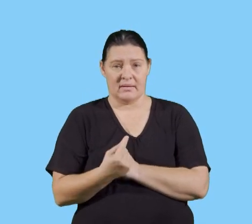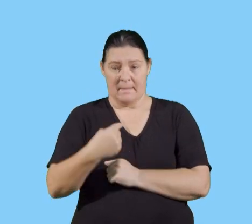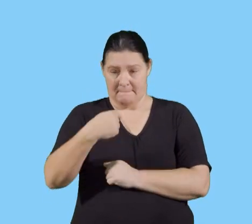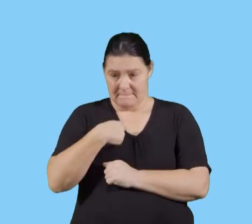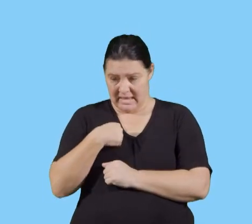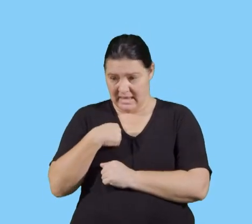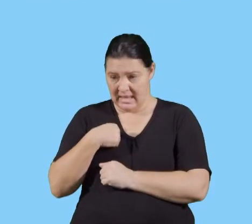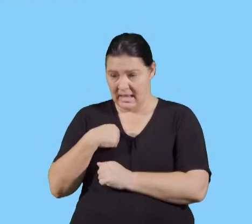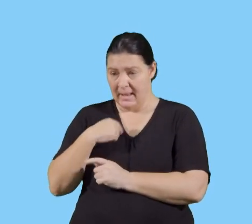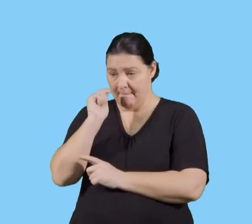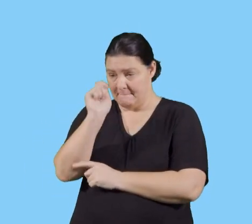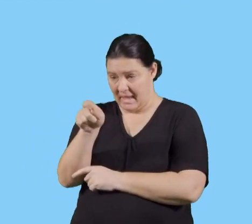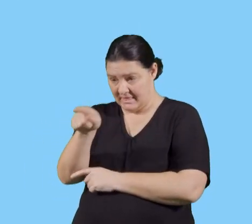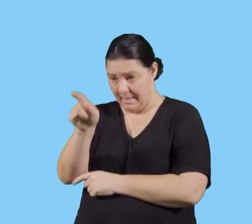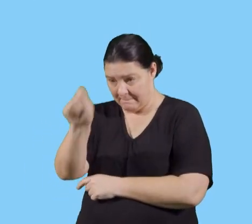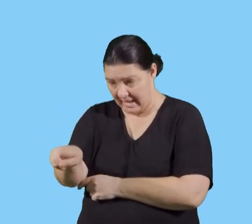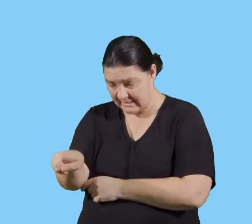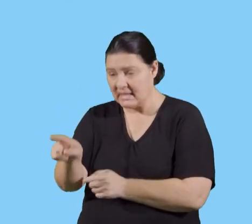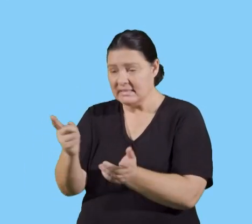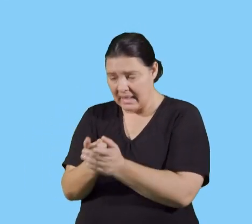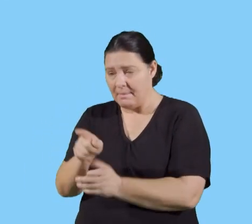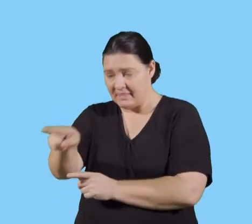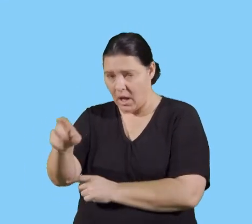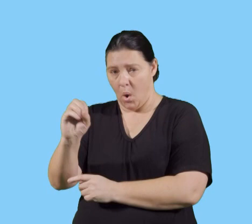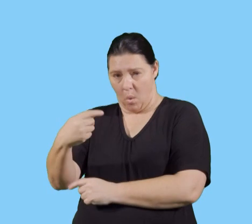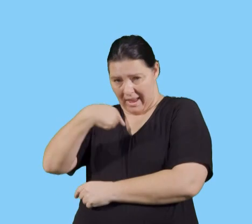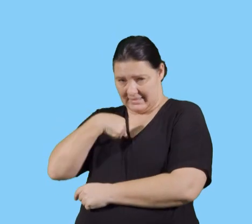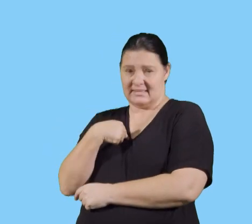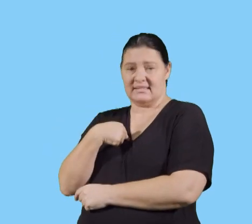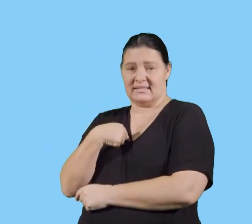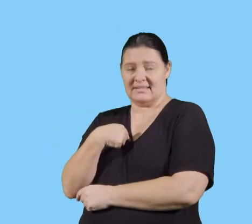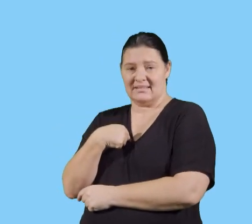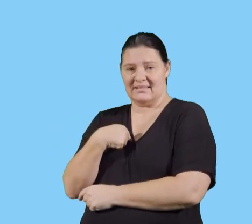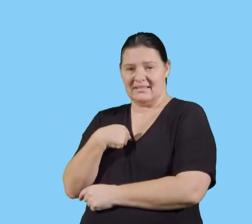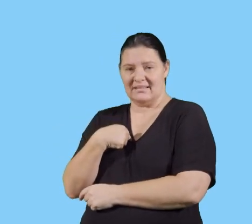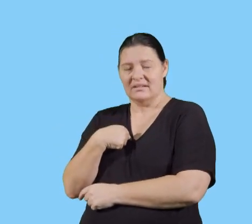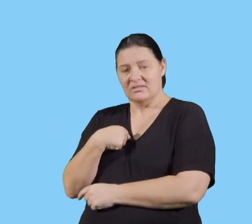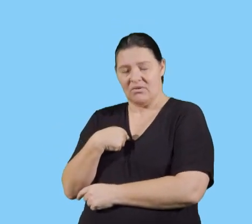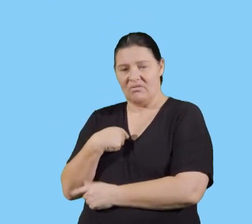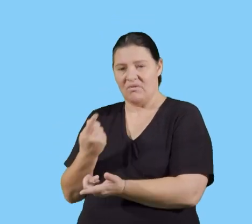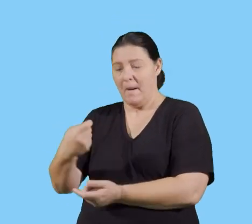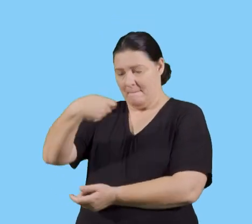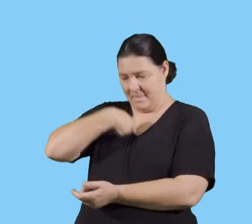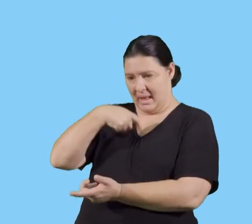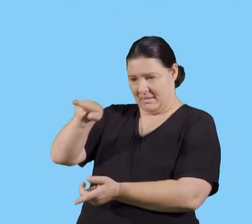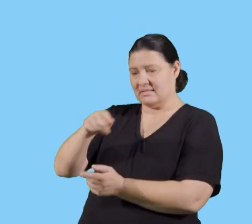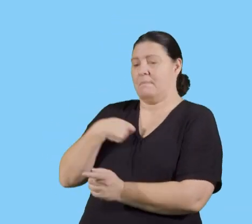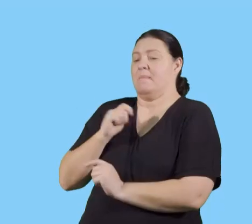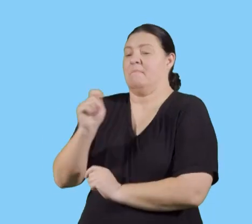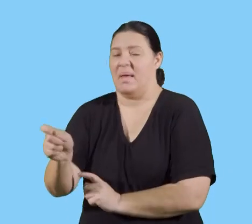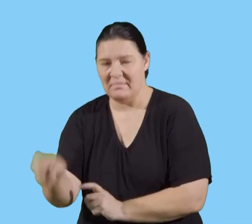owe them and they owe us. That is a situation that is possible in